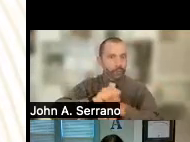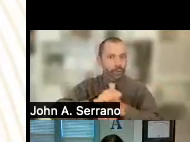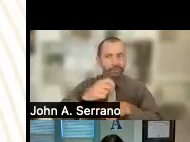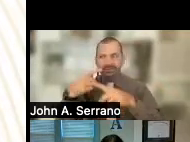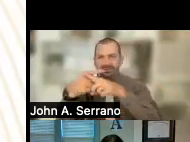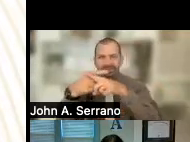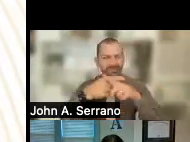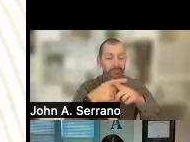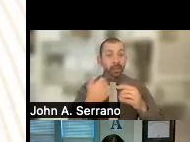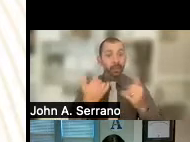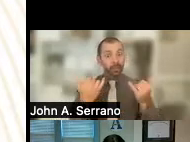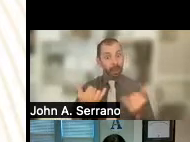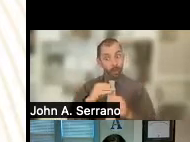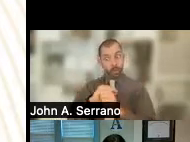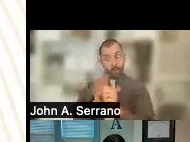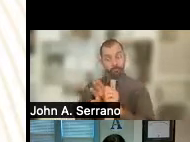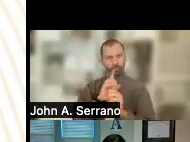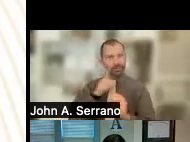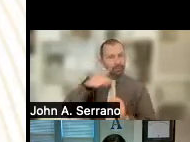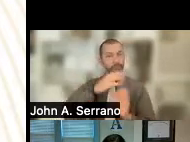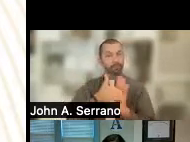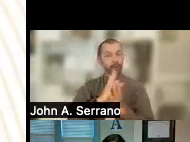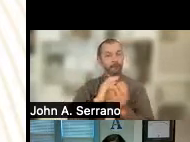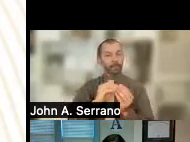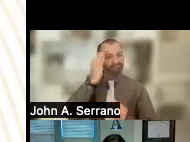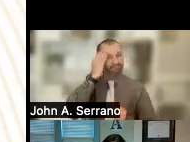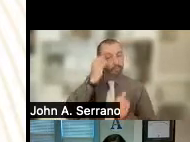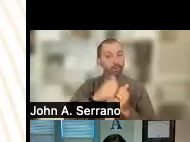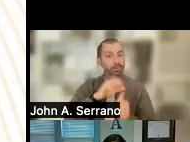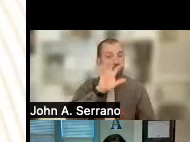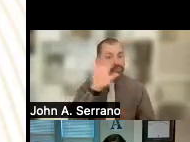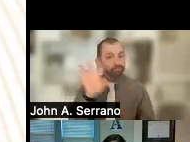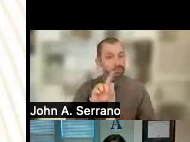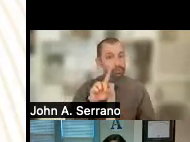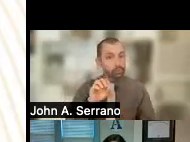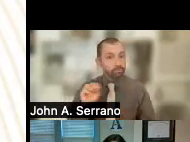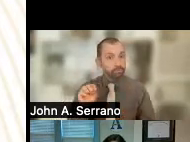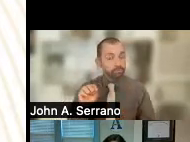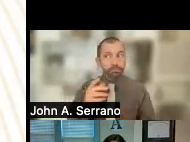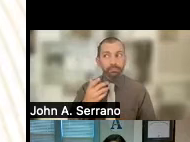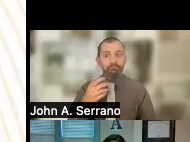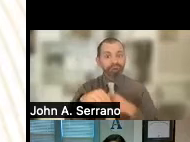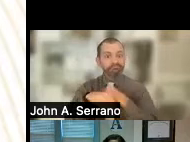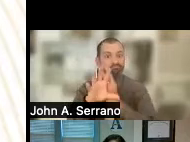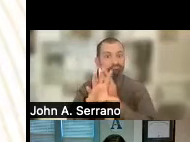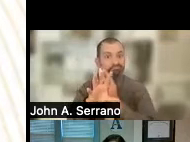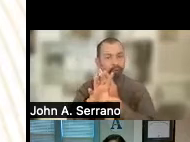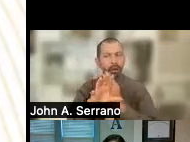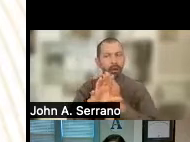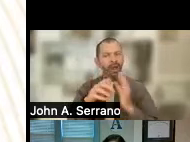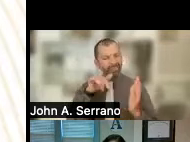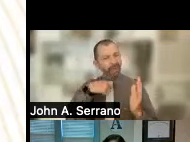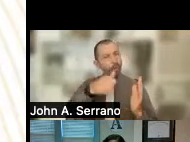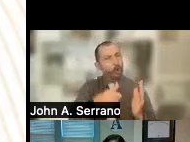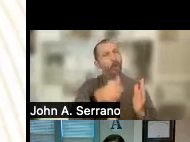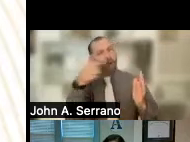stakeholder to really participate if it had to be after work hours. Since COVID, we've become a lot more savvy with things like Zoom,